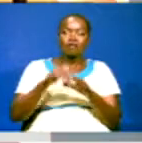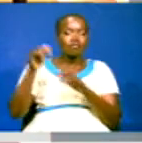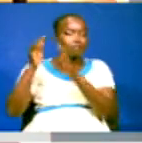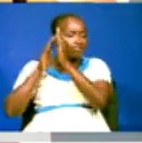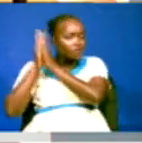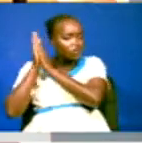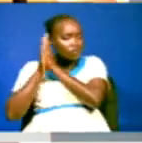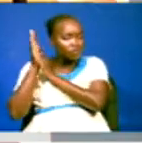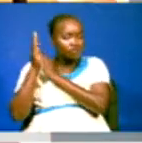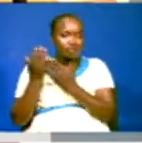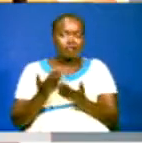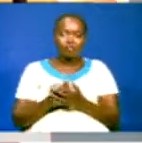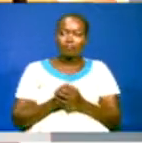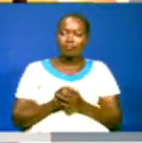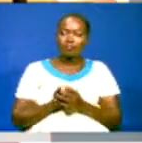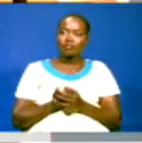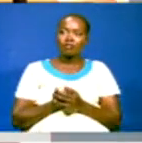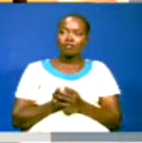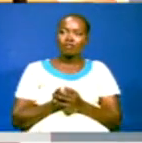in.